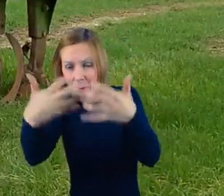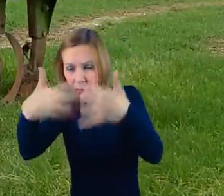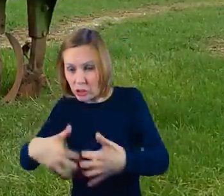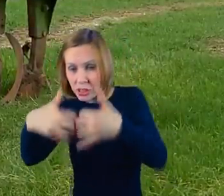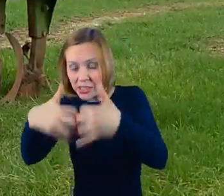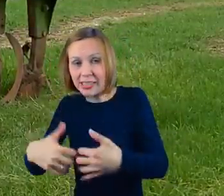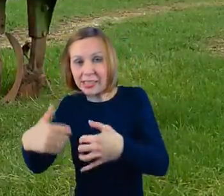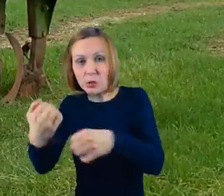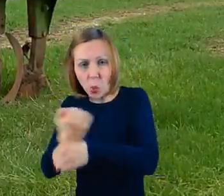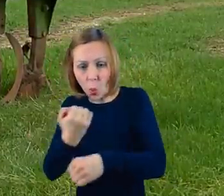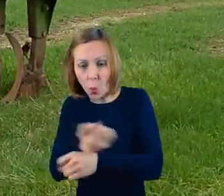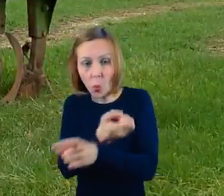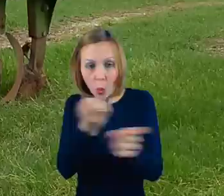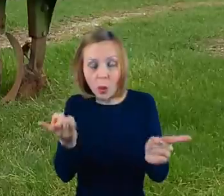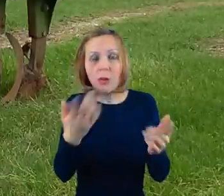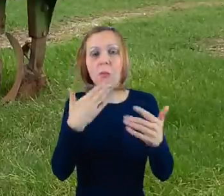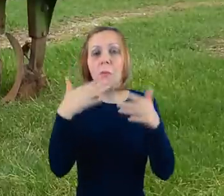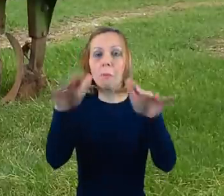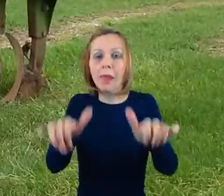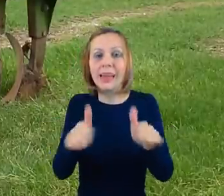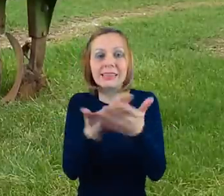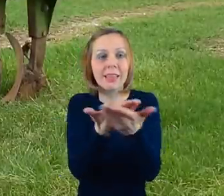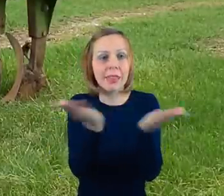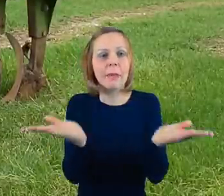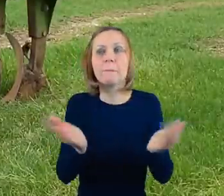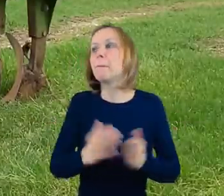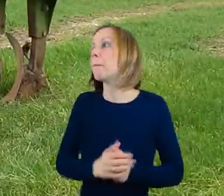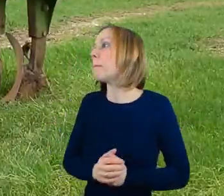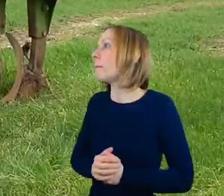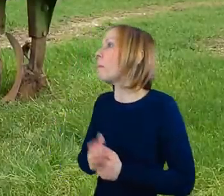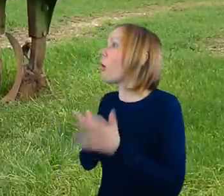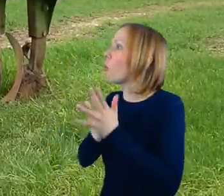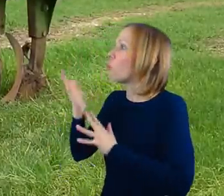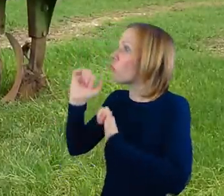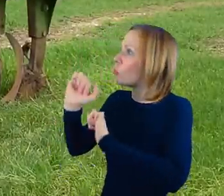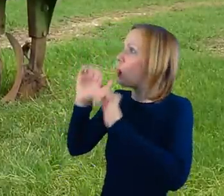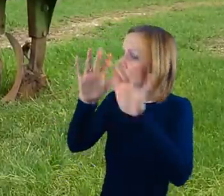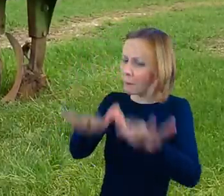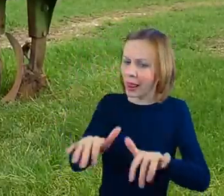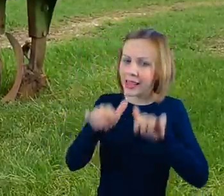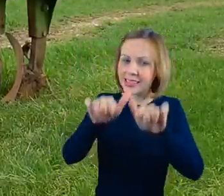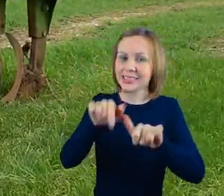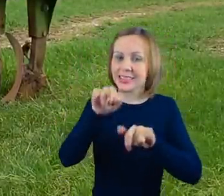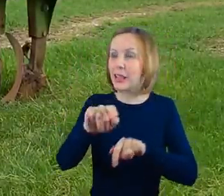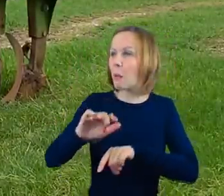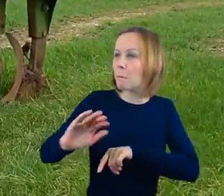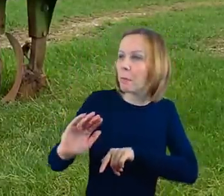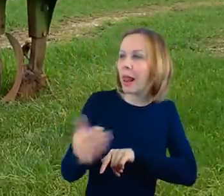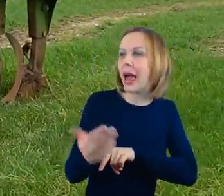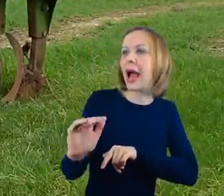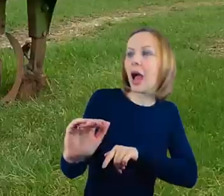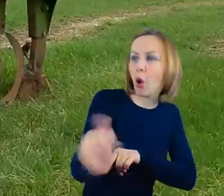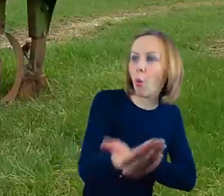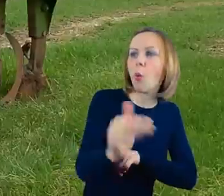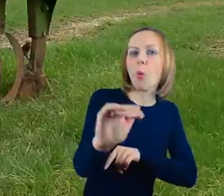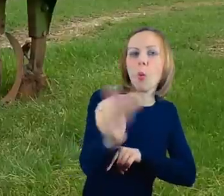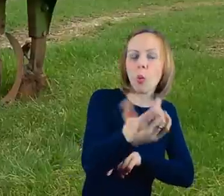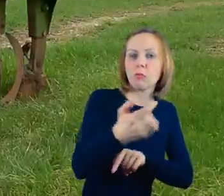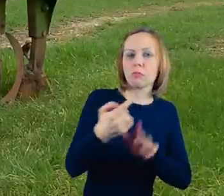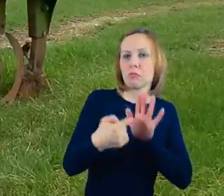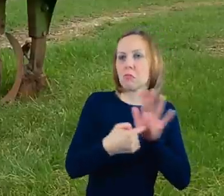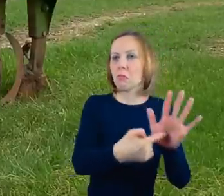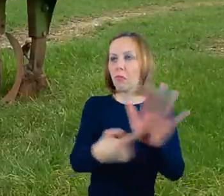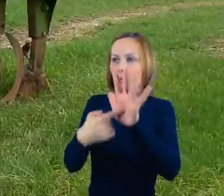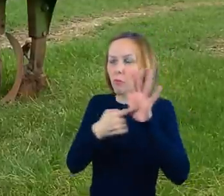your service. By your blessing, let this plough be a sign of all that you promised to us. Prosper